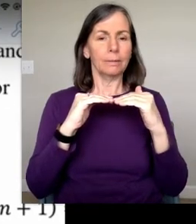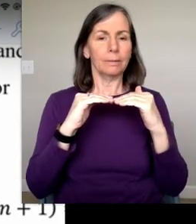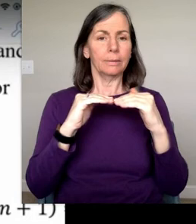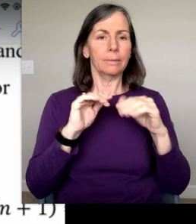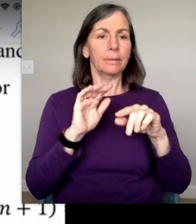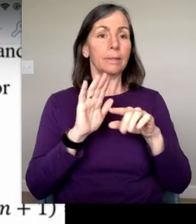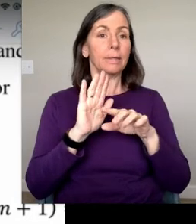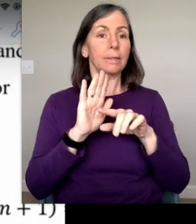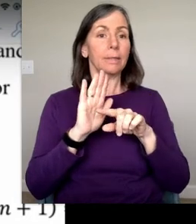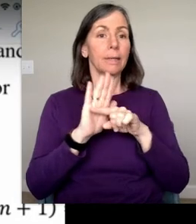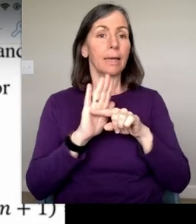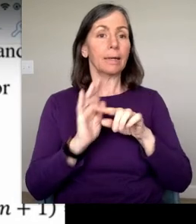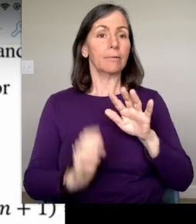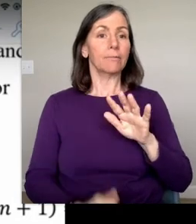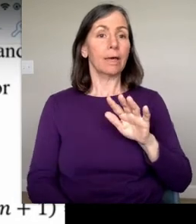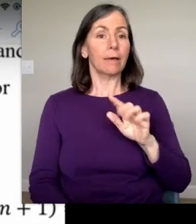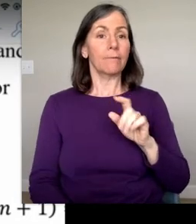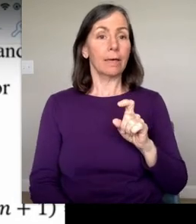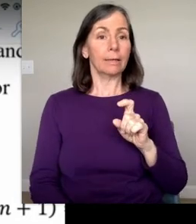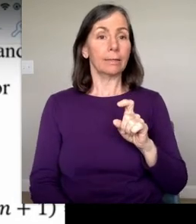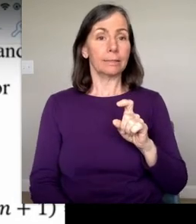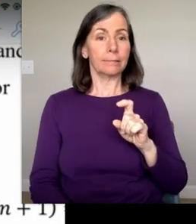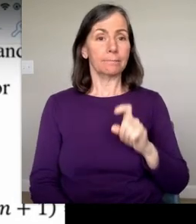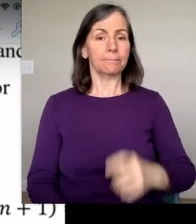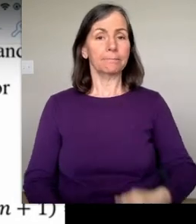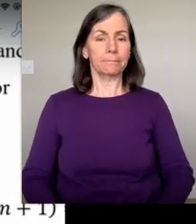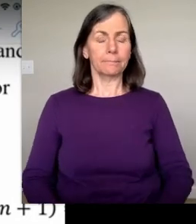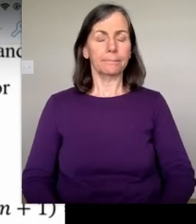negative 5x.